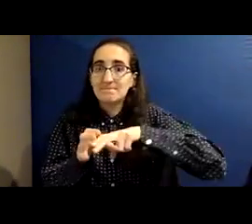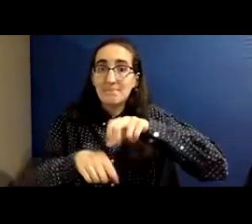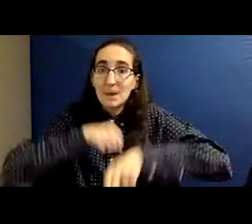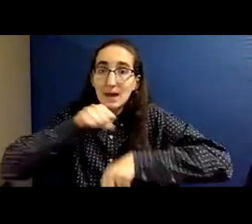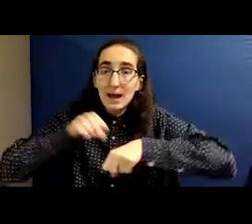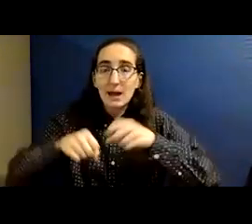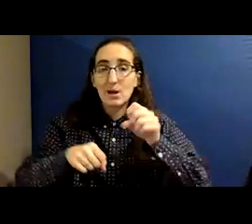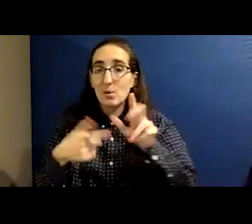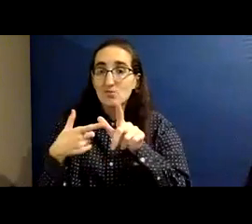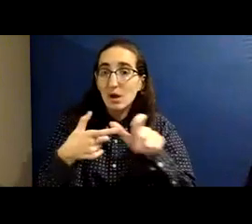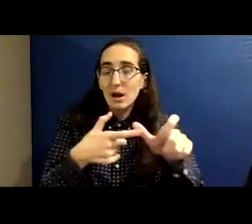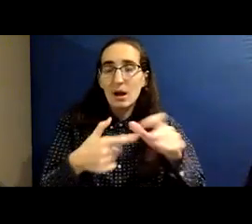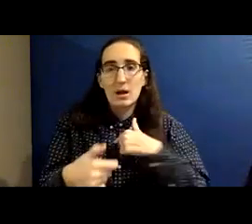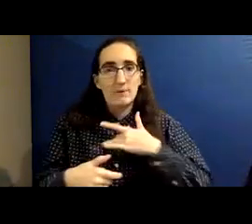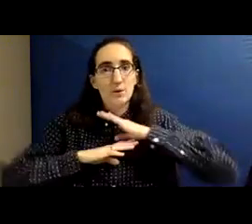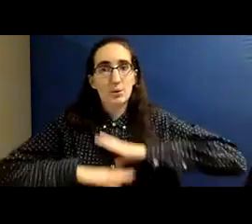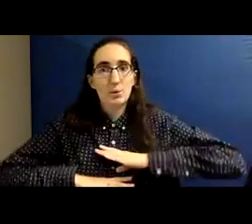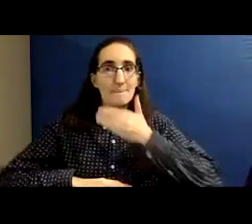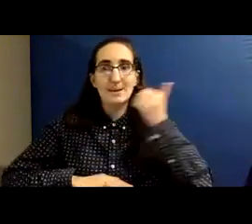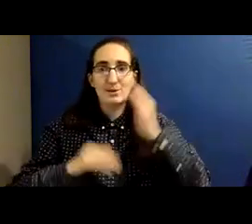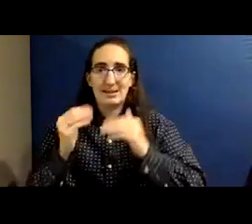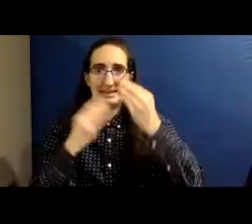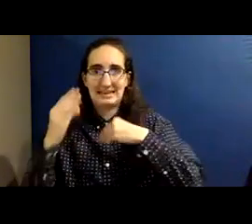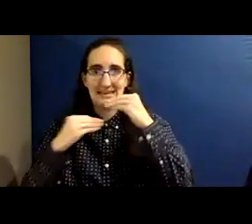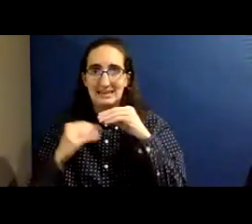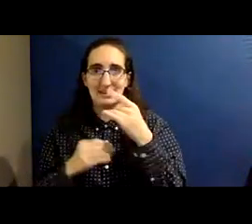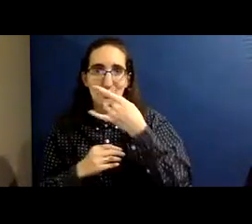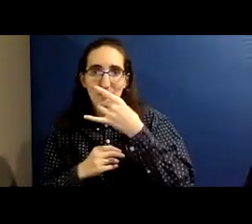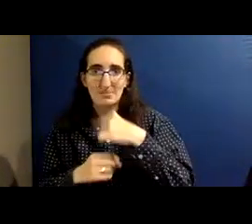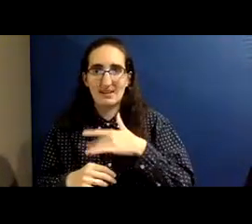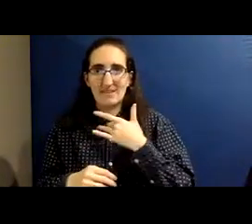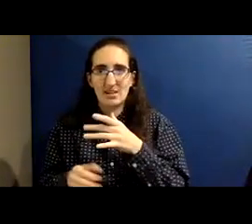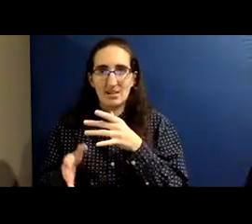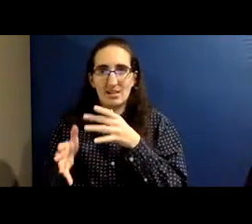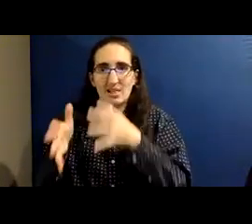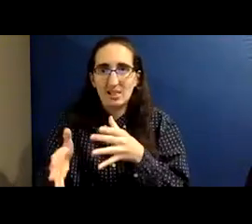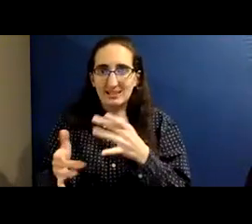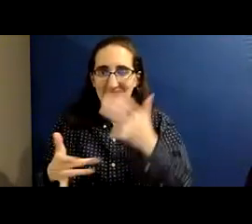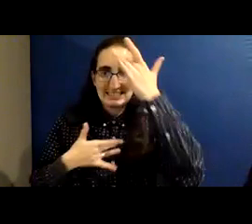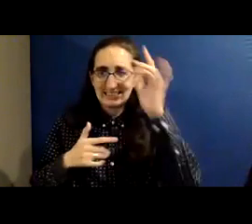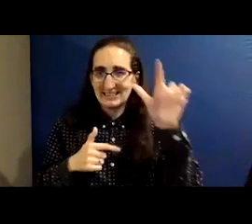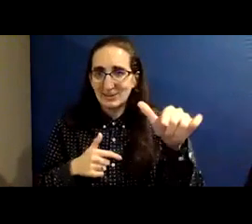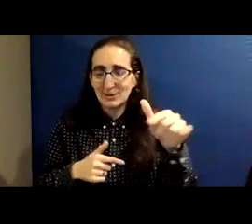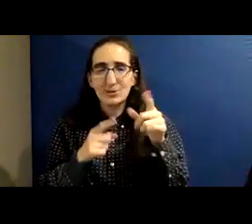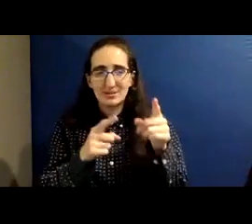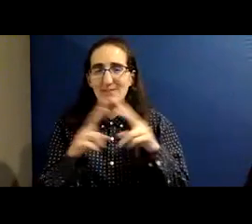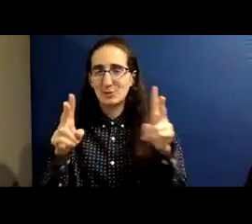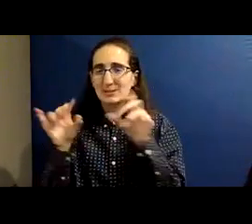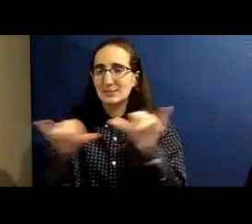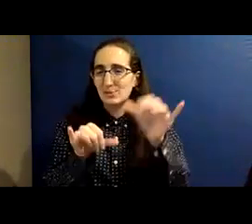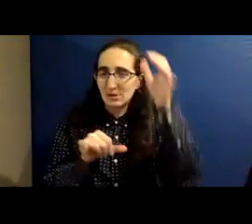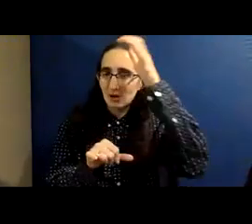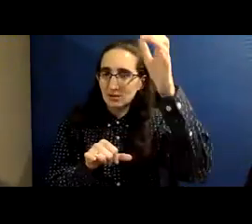went for a run, I would feel a lot better than eating the bag of chips so that I feel sick later. Well, this is very similar in